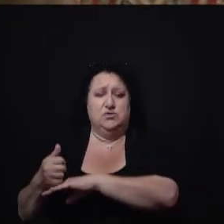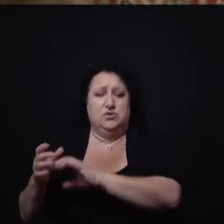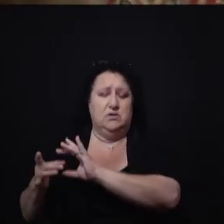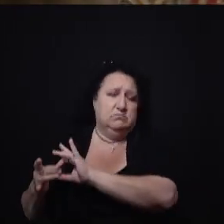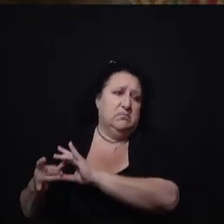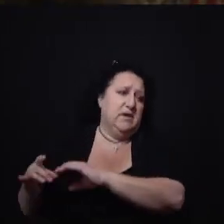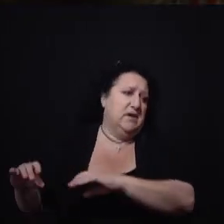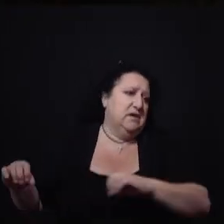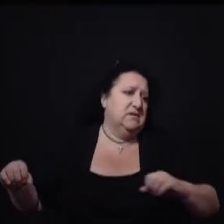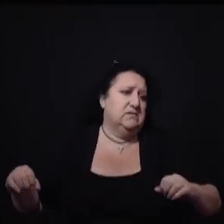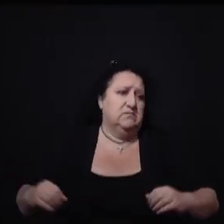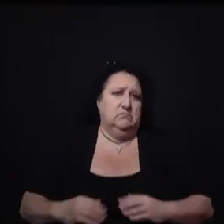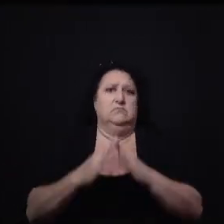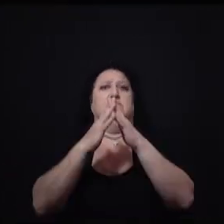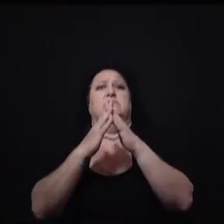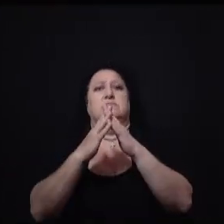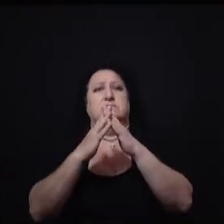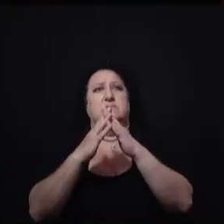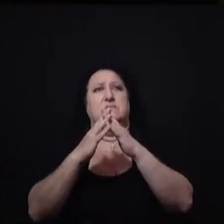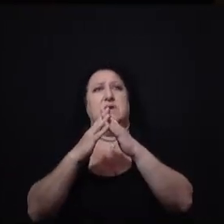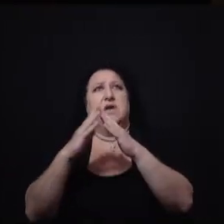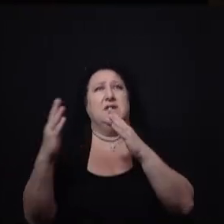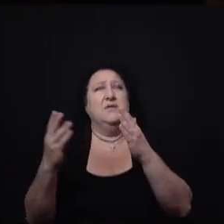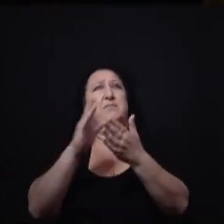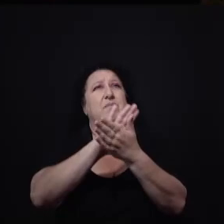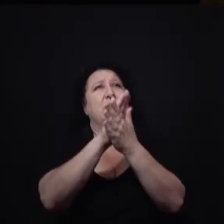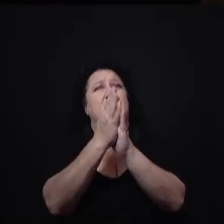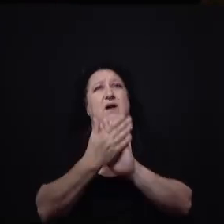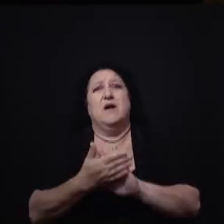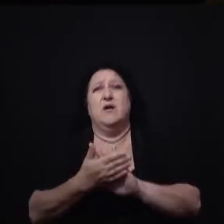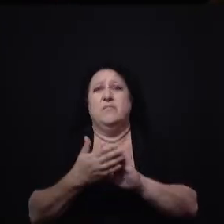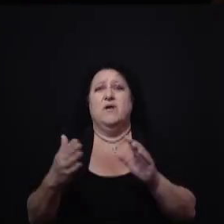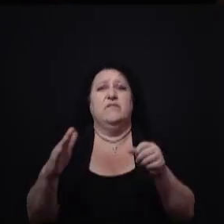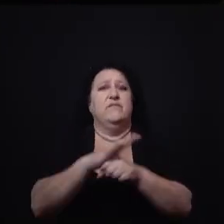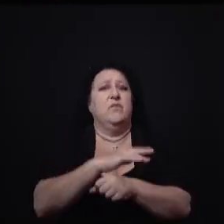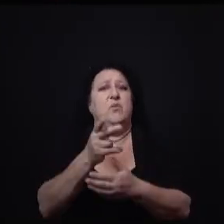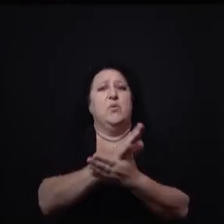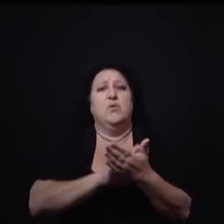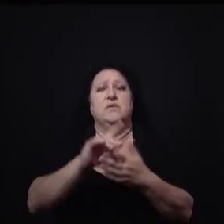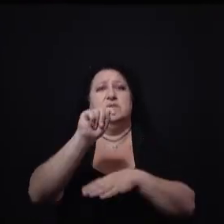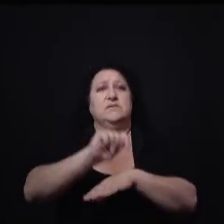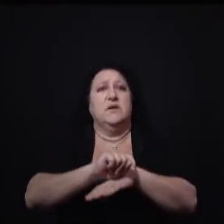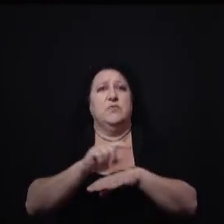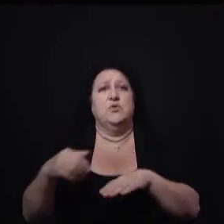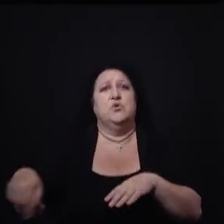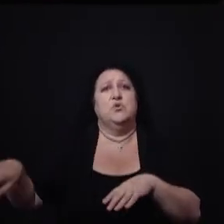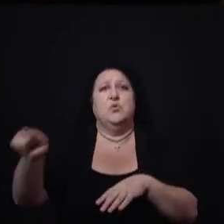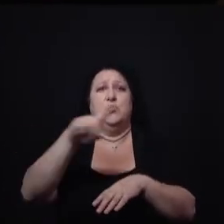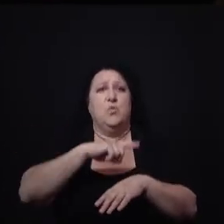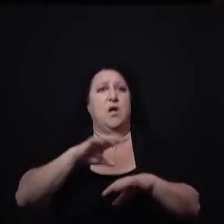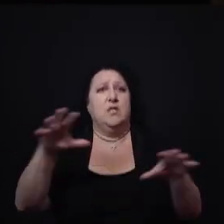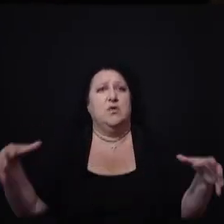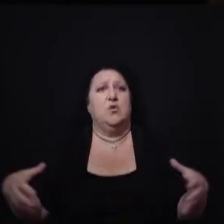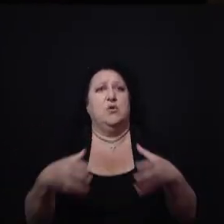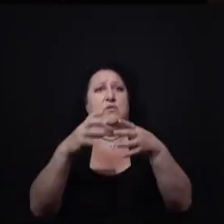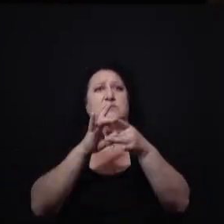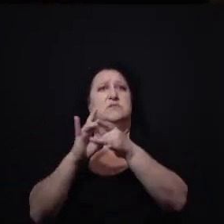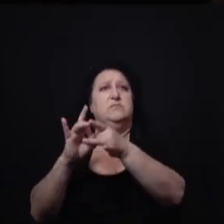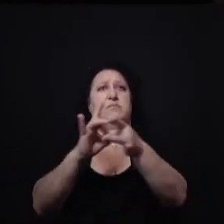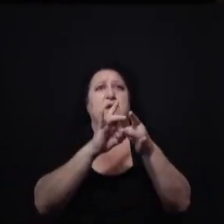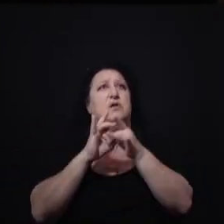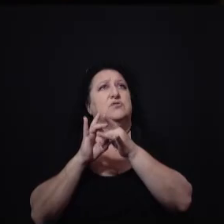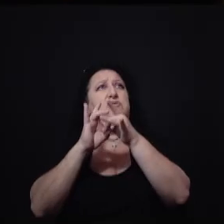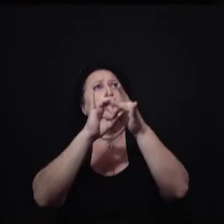Lord, in whom you also are built together spiritually into a dwelling place for